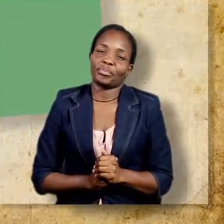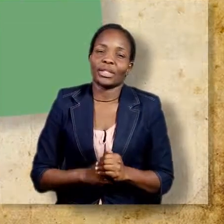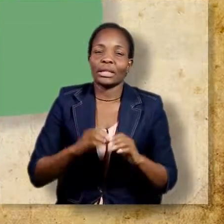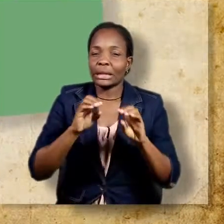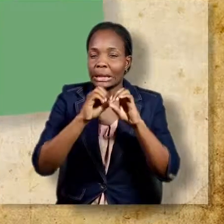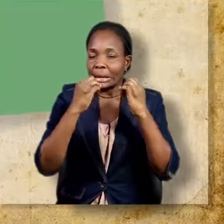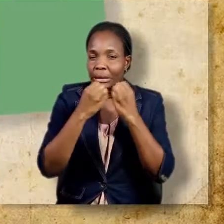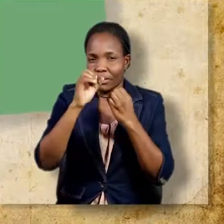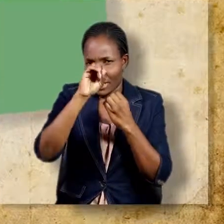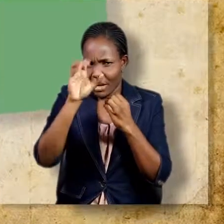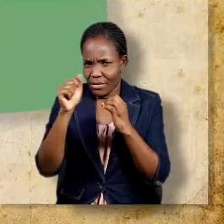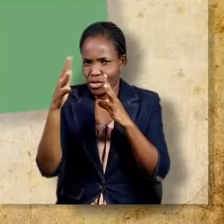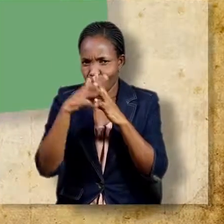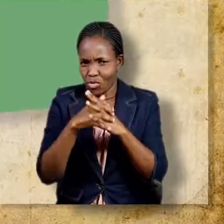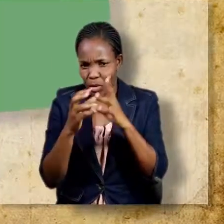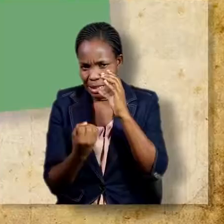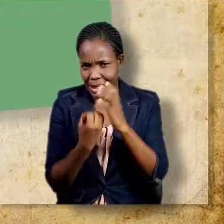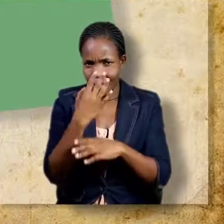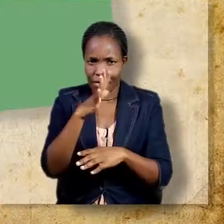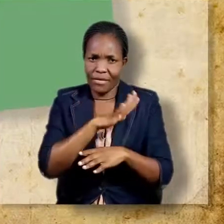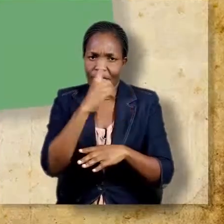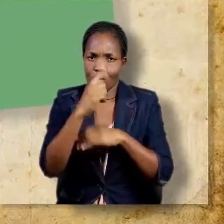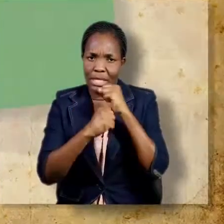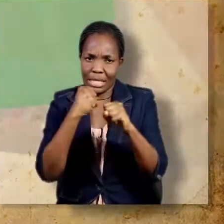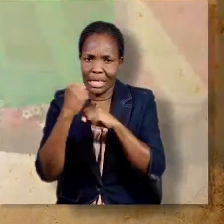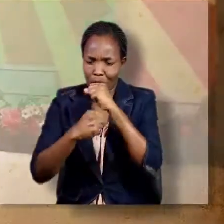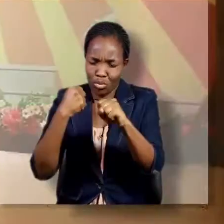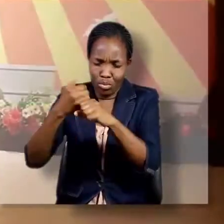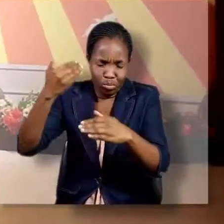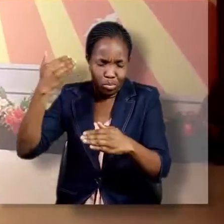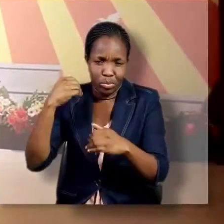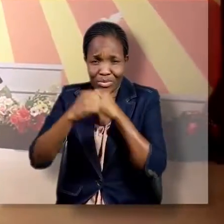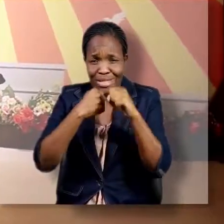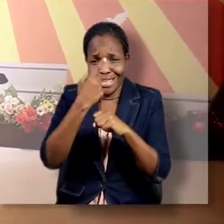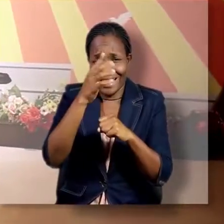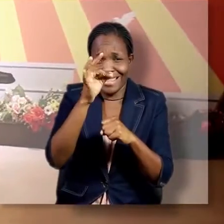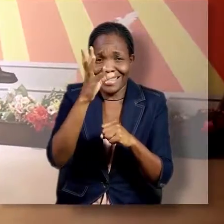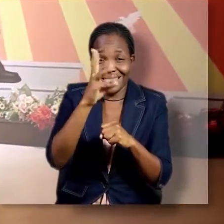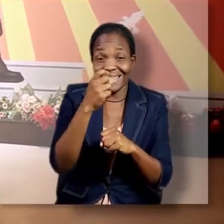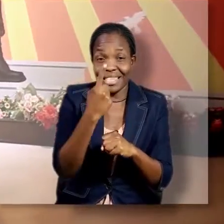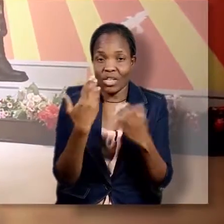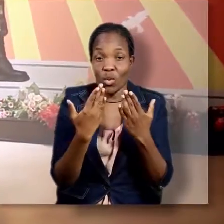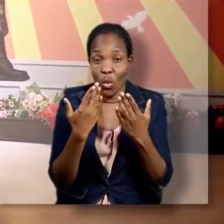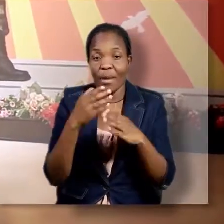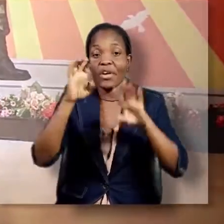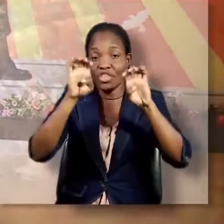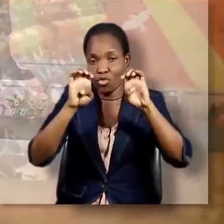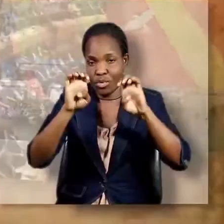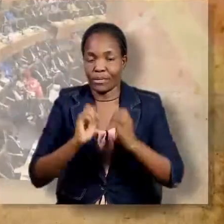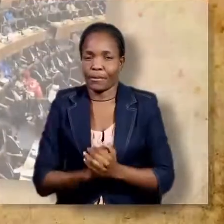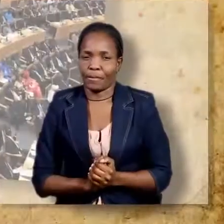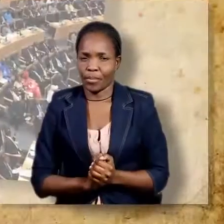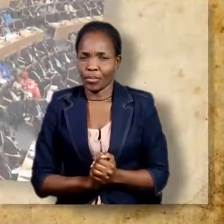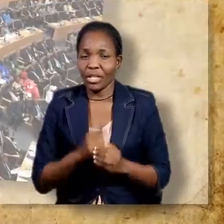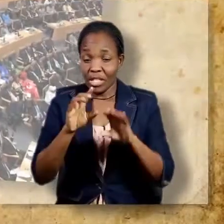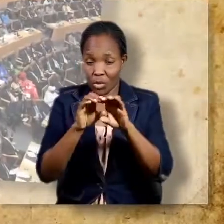Organization of African Unity was established 51 years ago this year in 1963 in Addis Ababa, Ethiopia. It